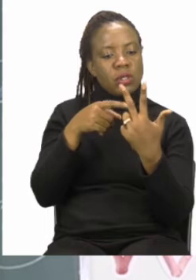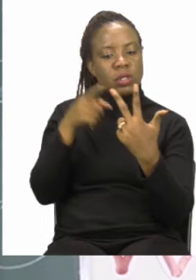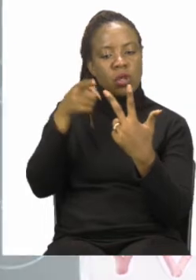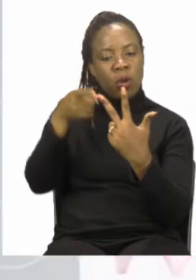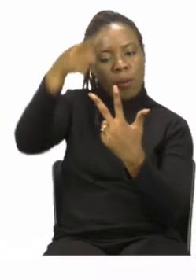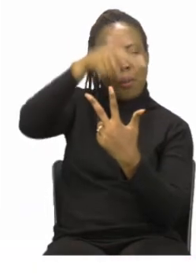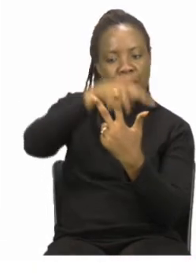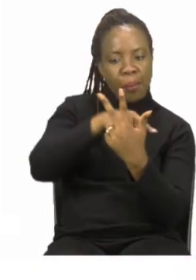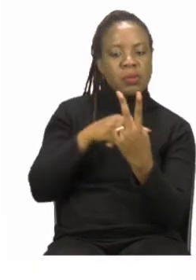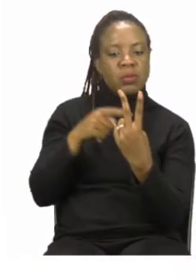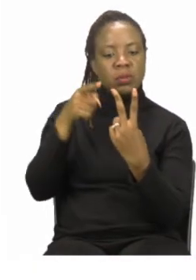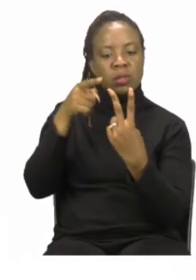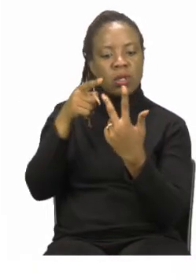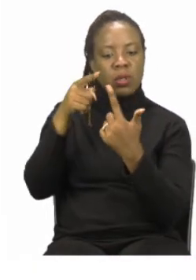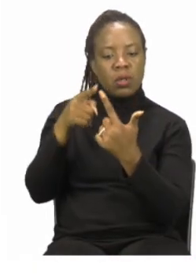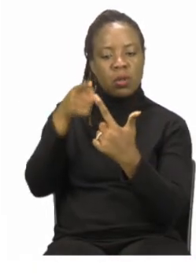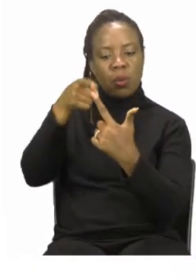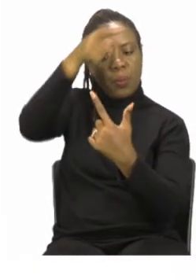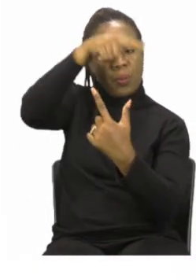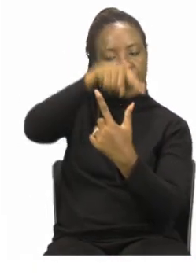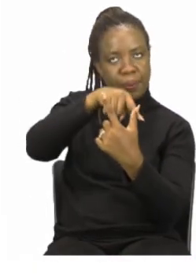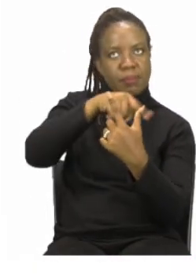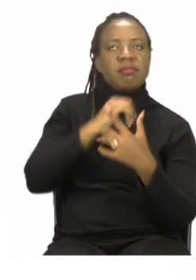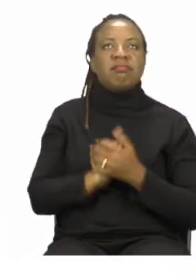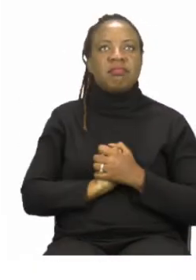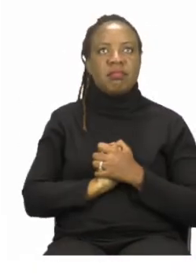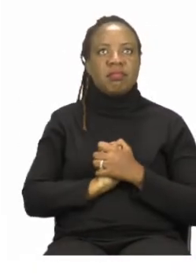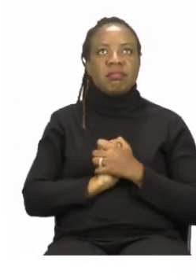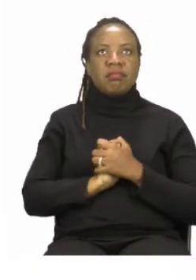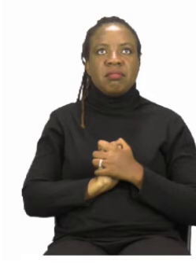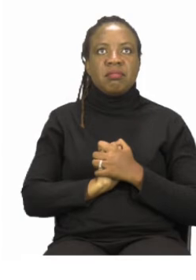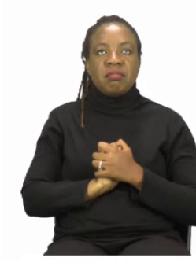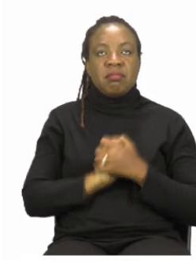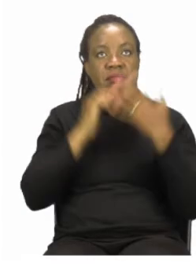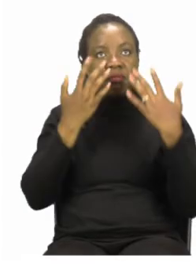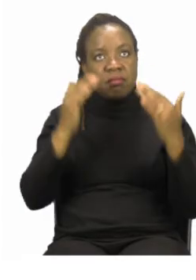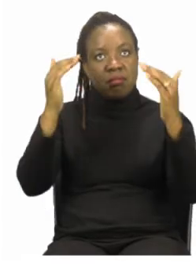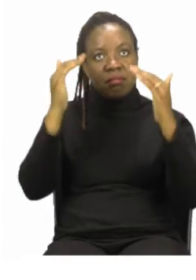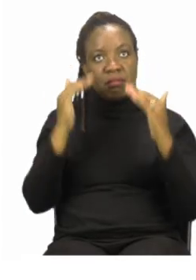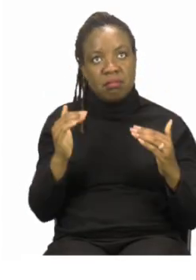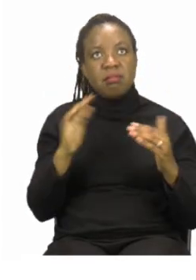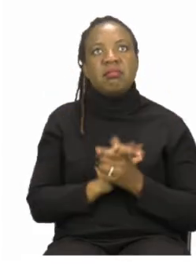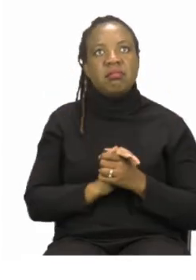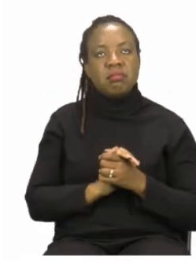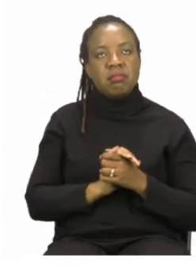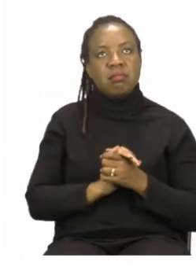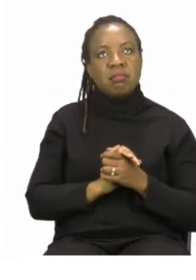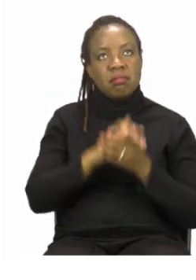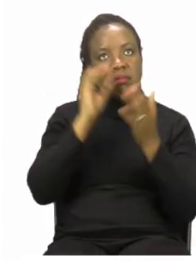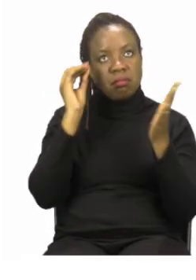to the next part of that exercise. The next part is asking us to fill in the missing